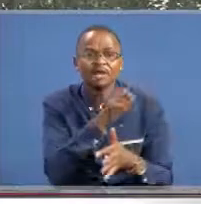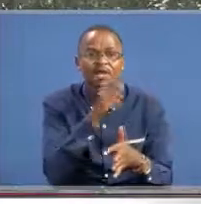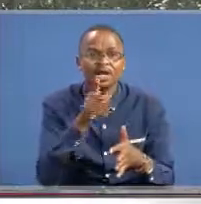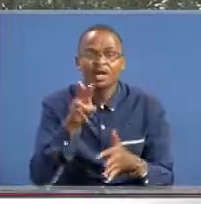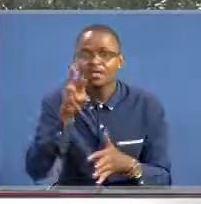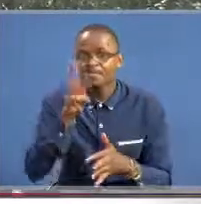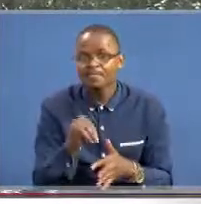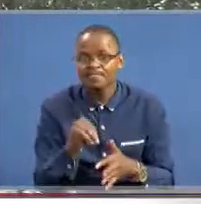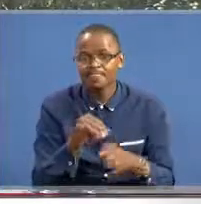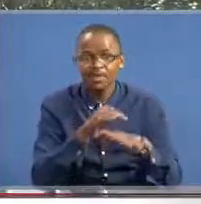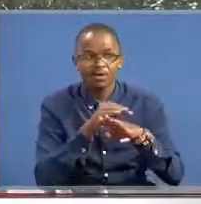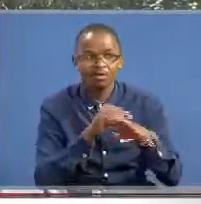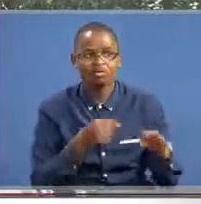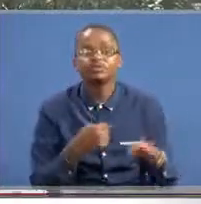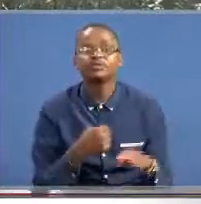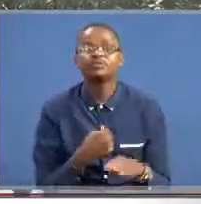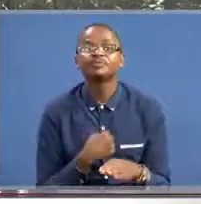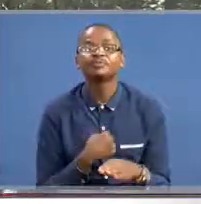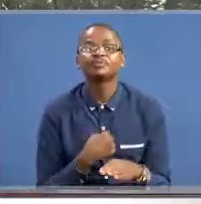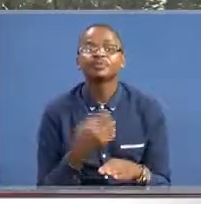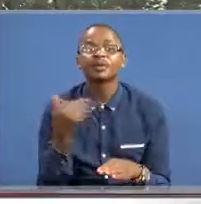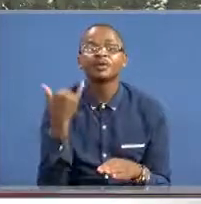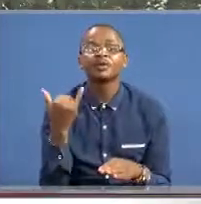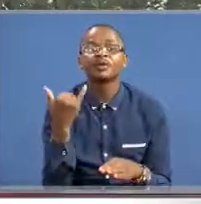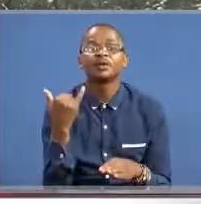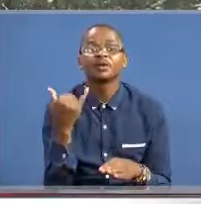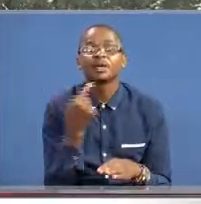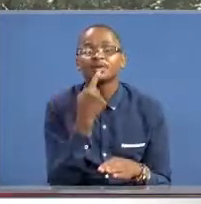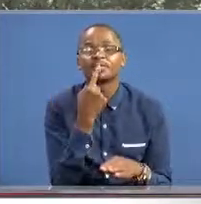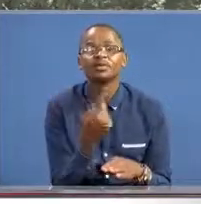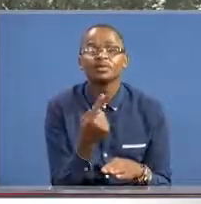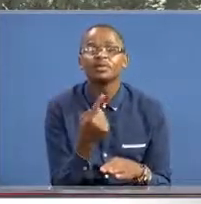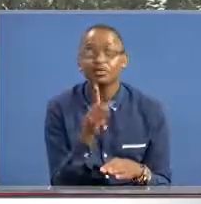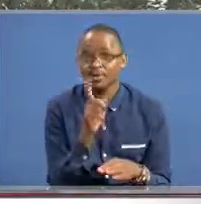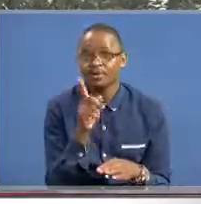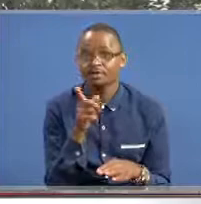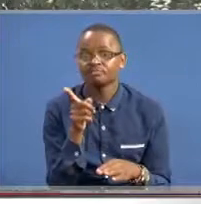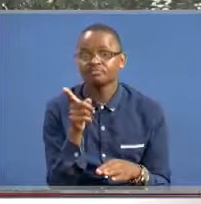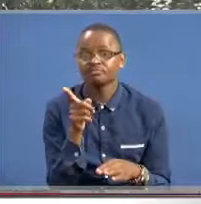He called me yesterday. Akaniambia wewe